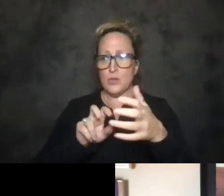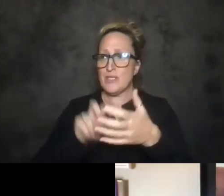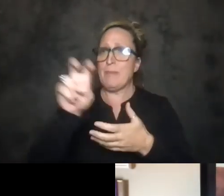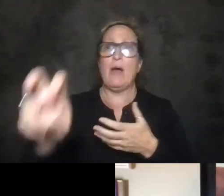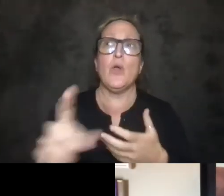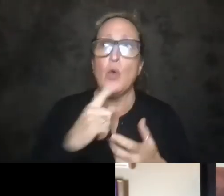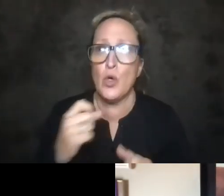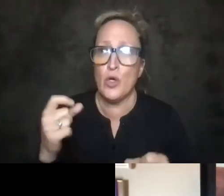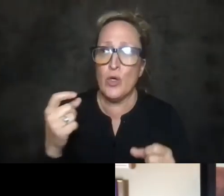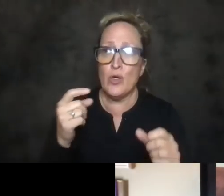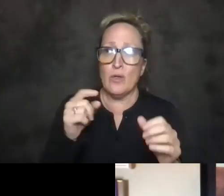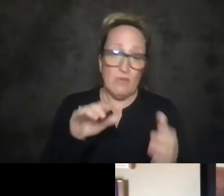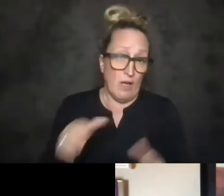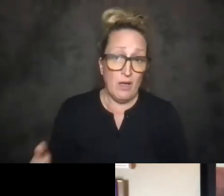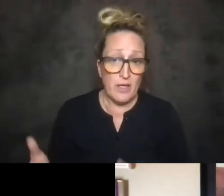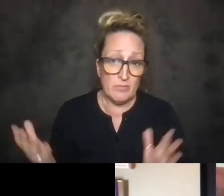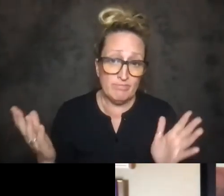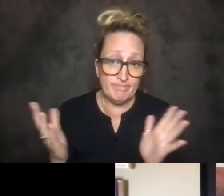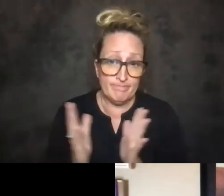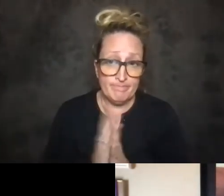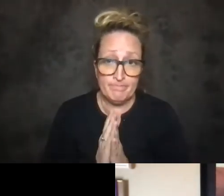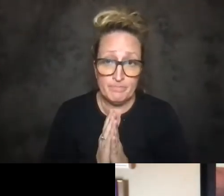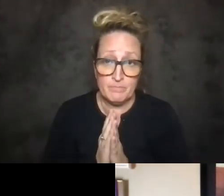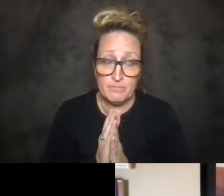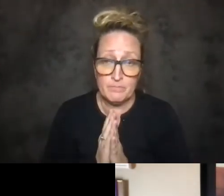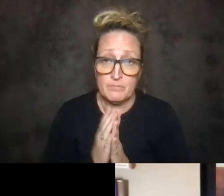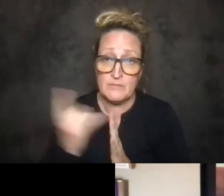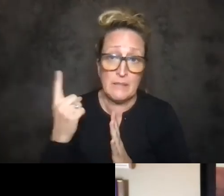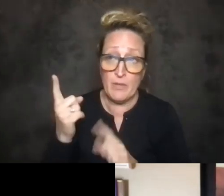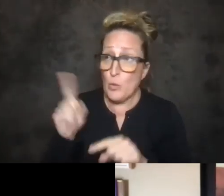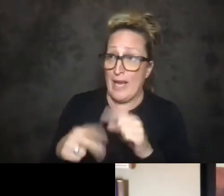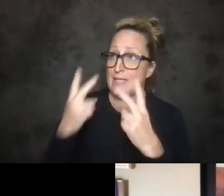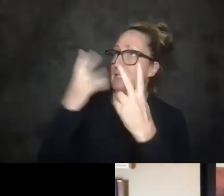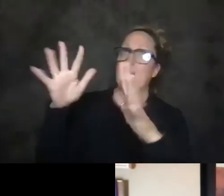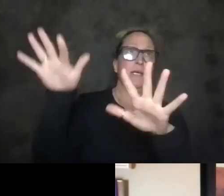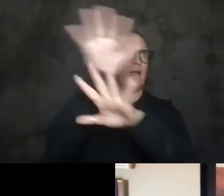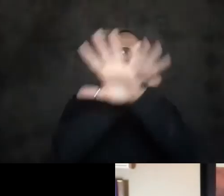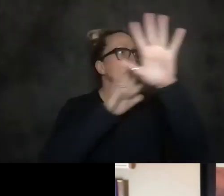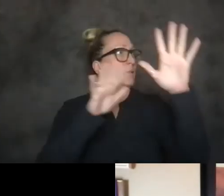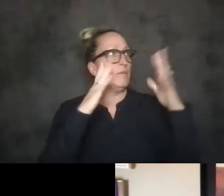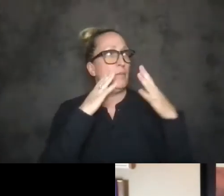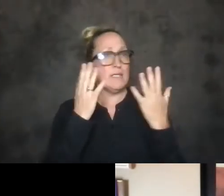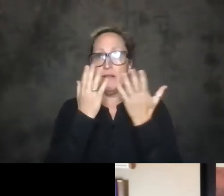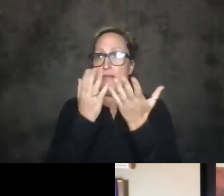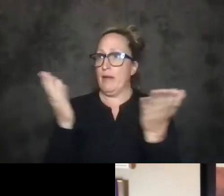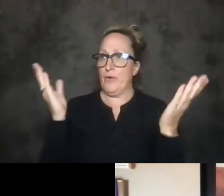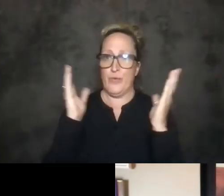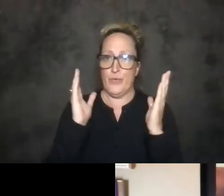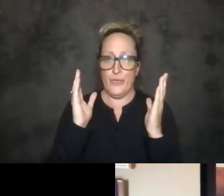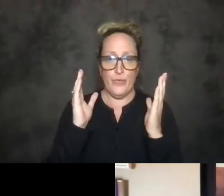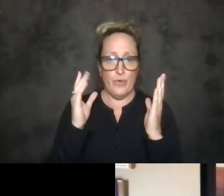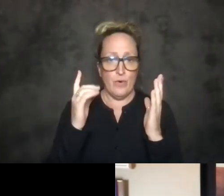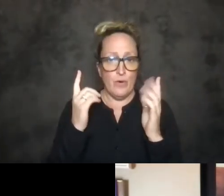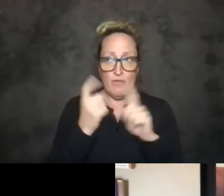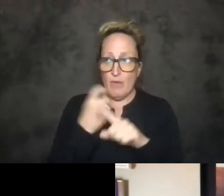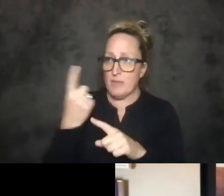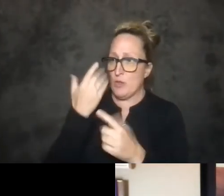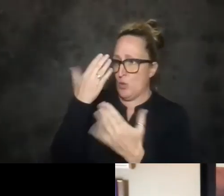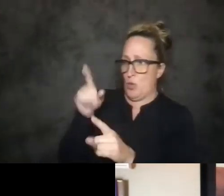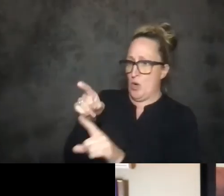life, you know, to something you can't see, but it's there, to, you know, from somebody you don't even know,